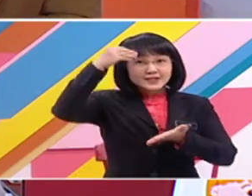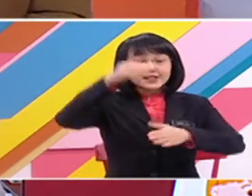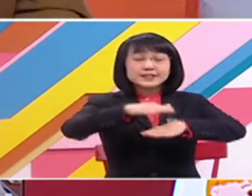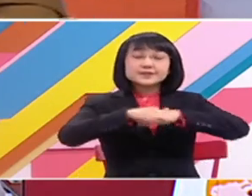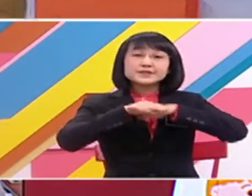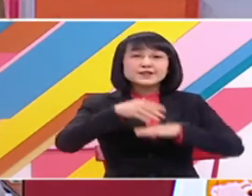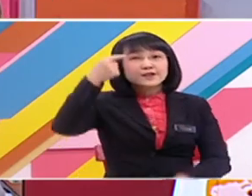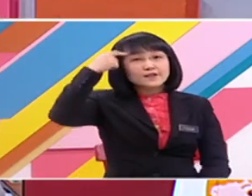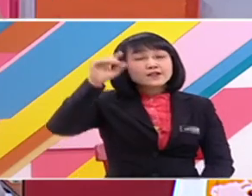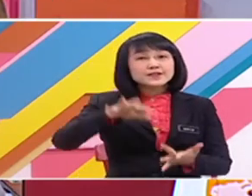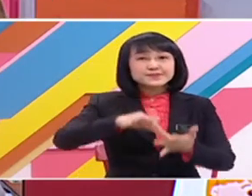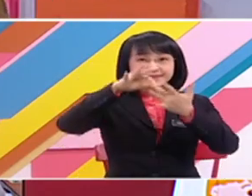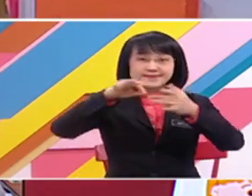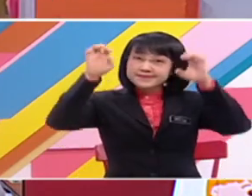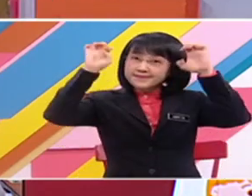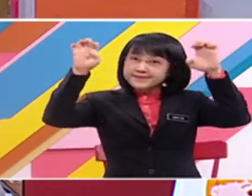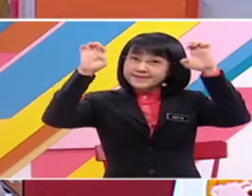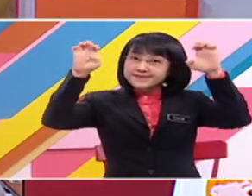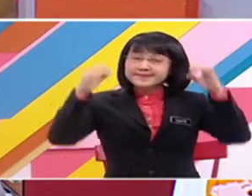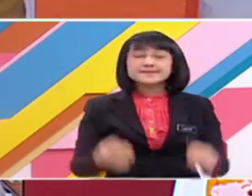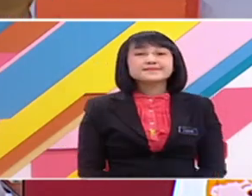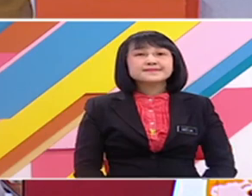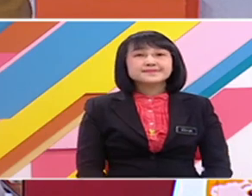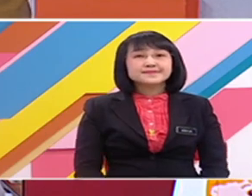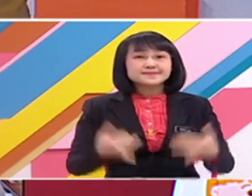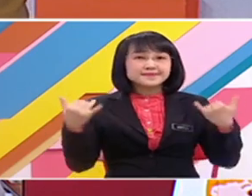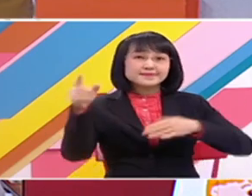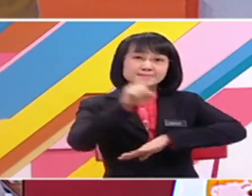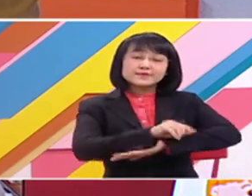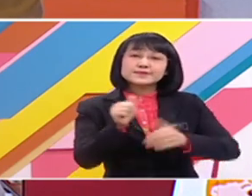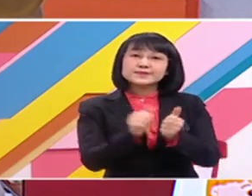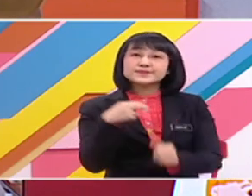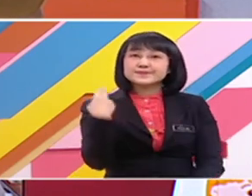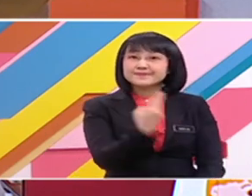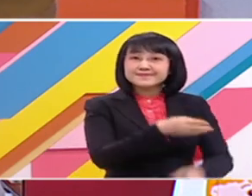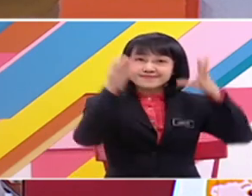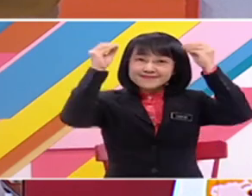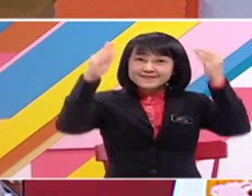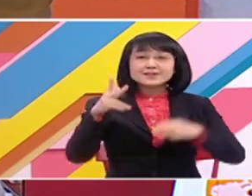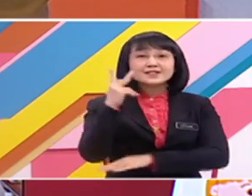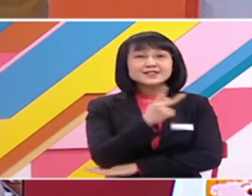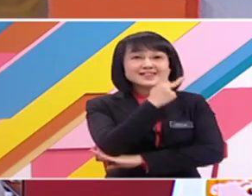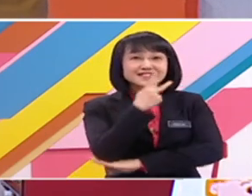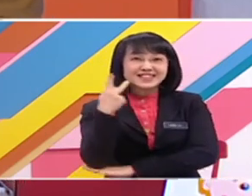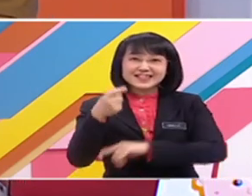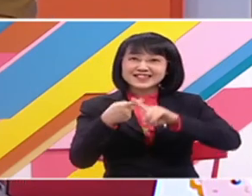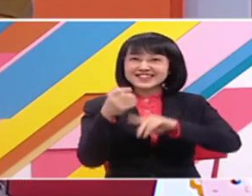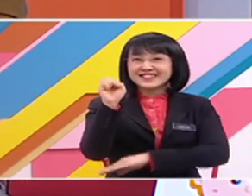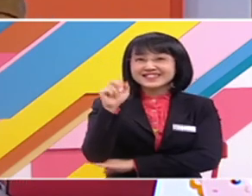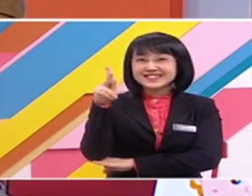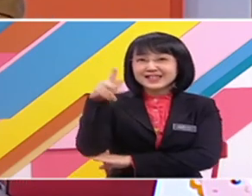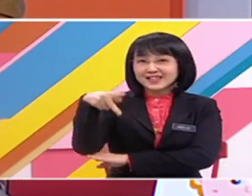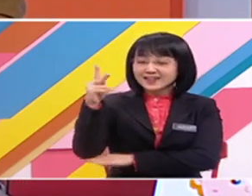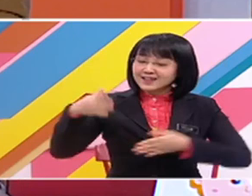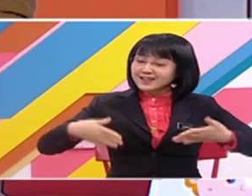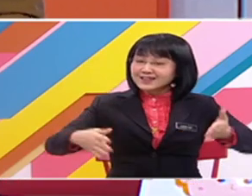special education. And for your information, today in the studio with us also we have teacher Lee Seng Kiat from SK Pendidikan Khas Jalan